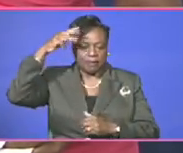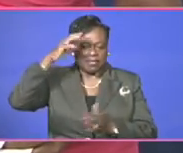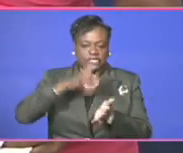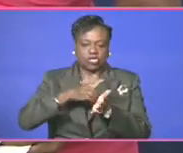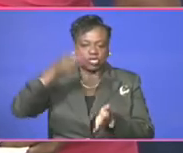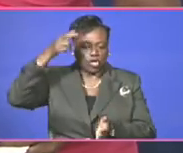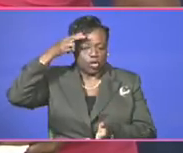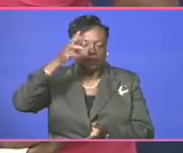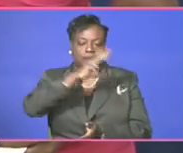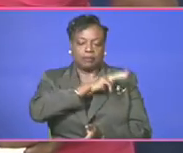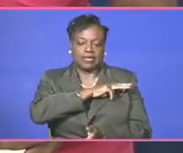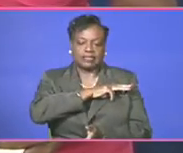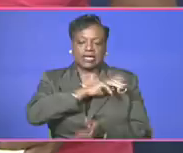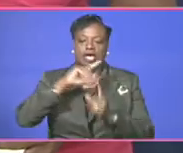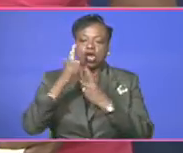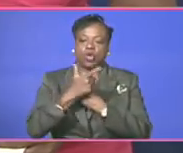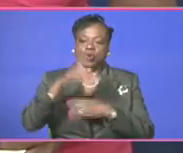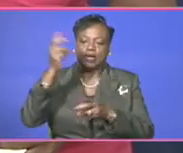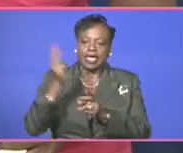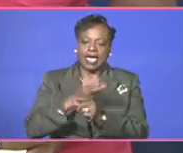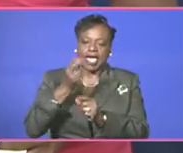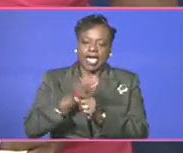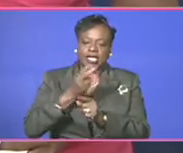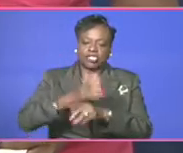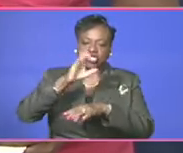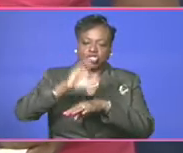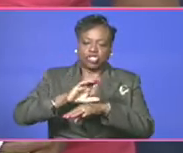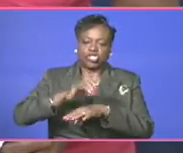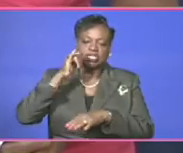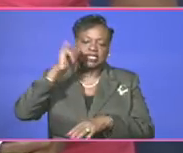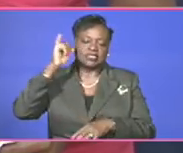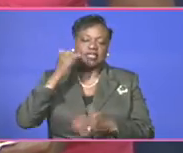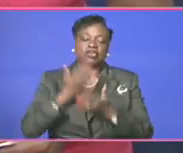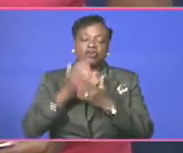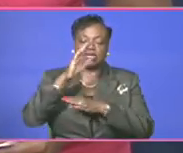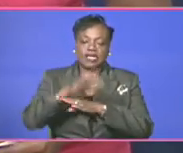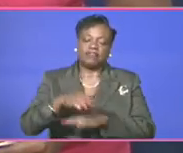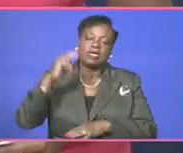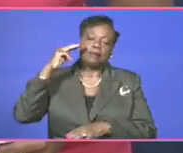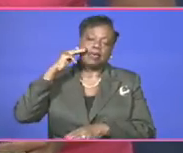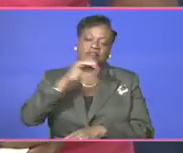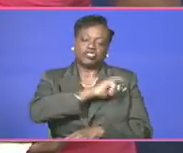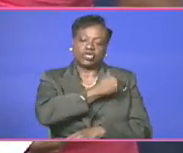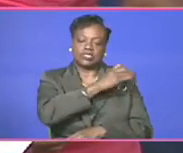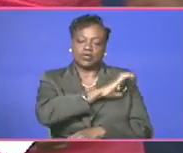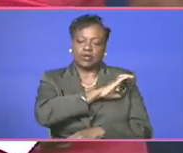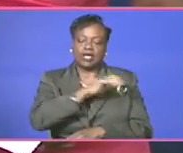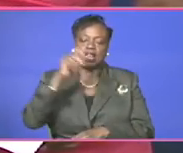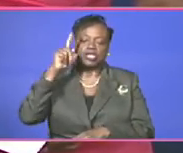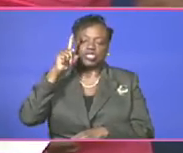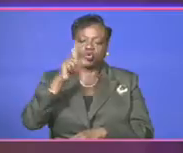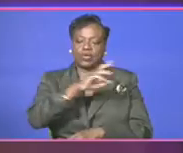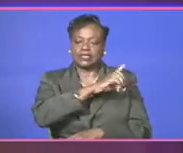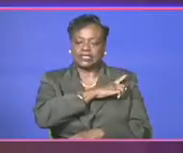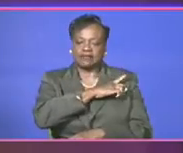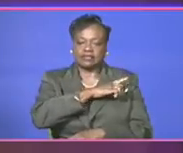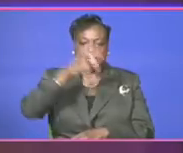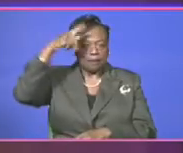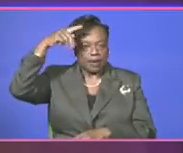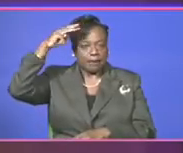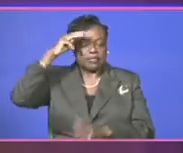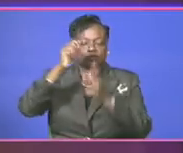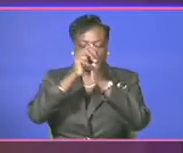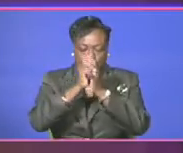Hubert Minnis at a local Haitian church in the inner city yesterday. Good evening, I'm Mavis Johnson-Cawley. And I'm LaDawn Davis. The Prime Minister